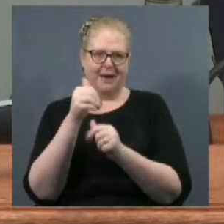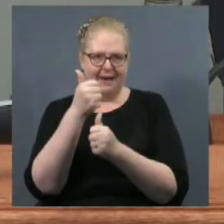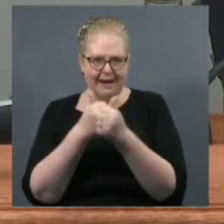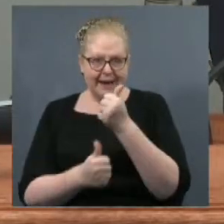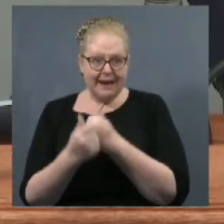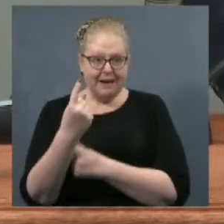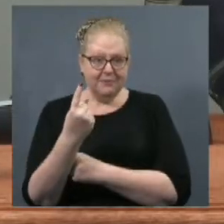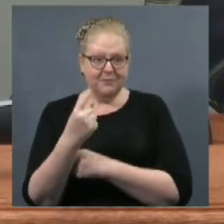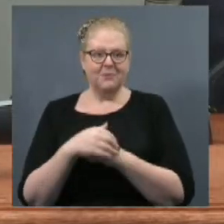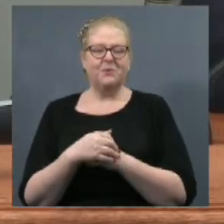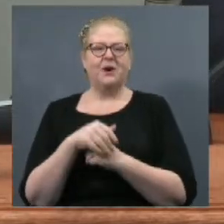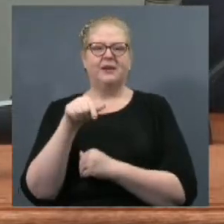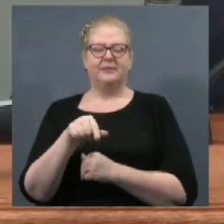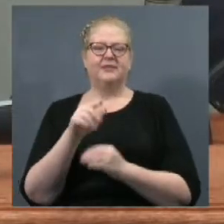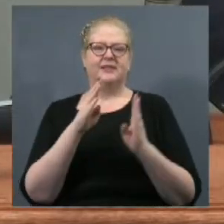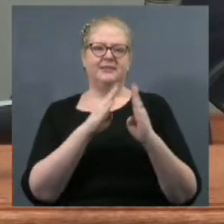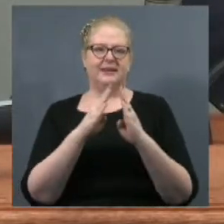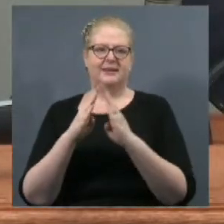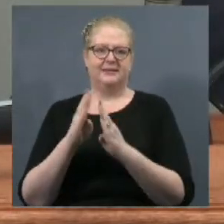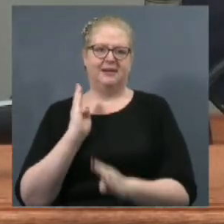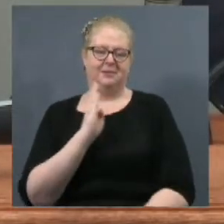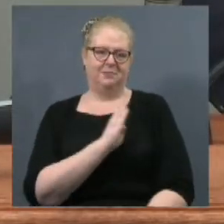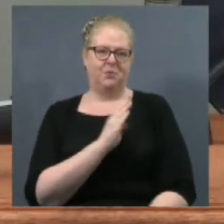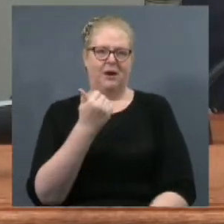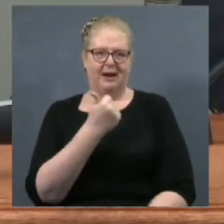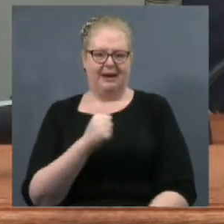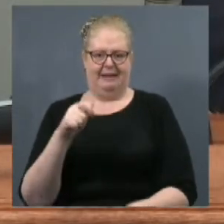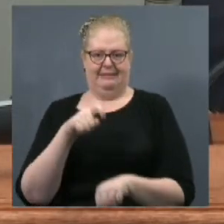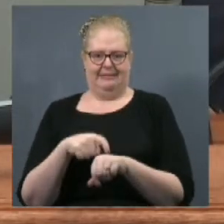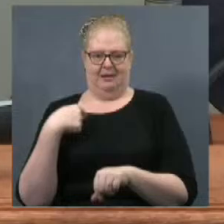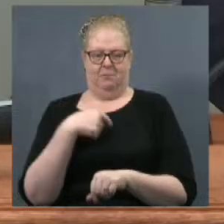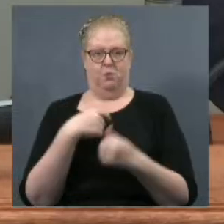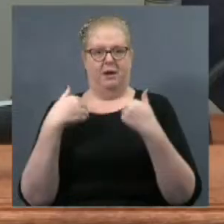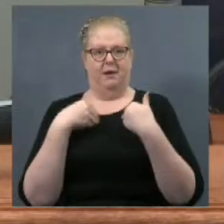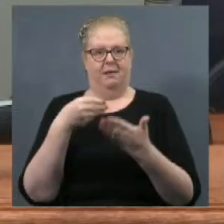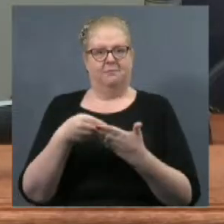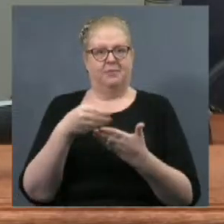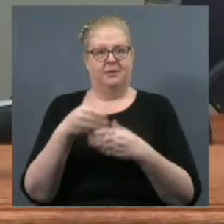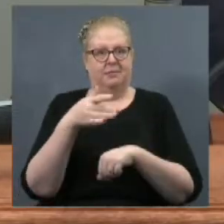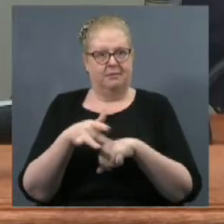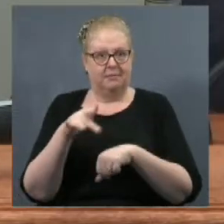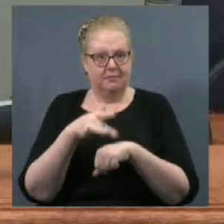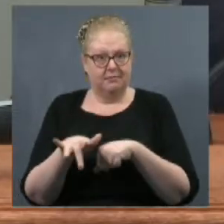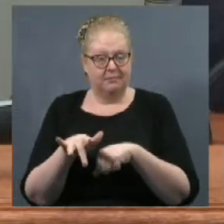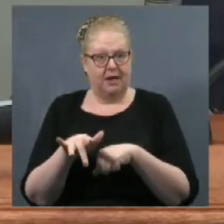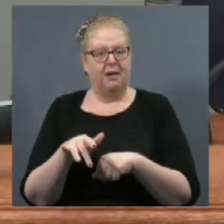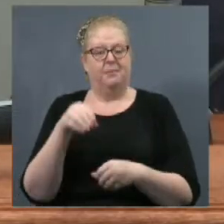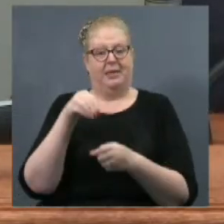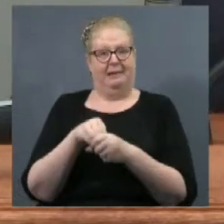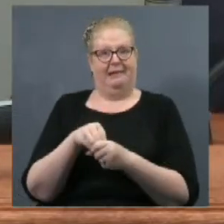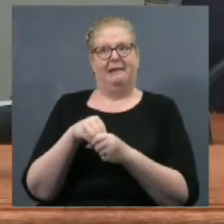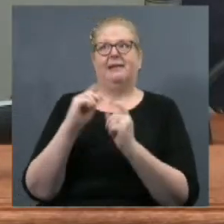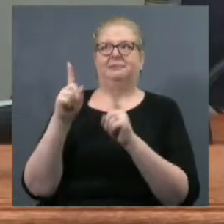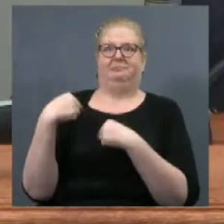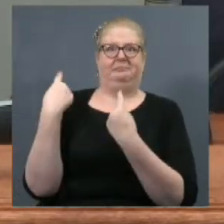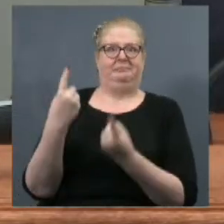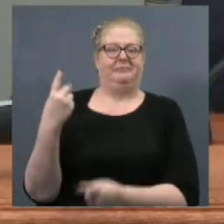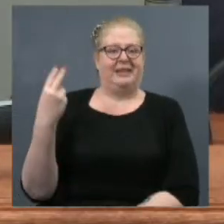this city board, anytime it's had these available funds, historically, they were made to be